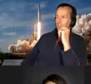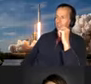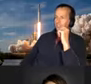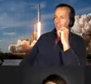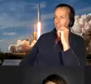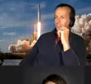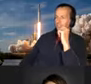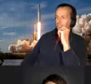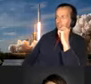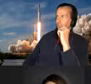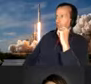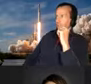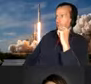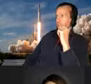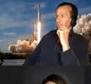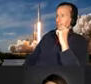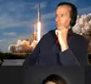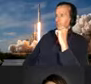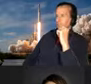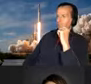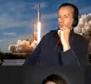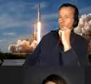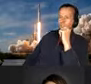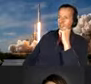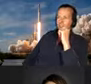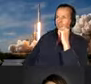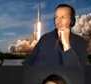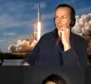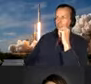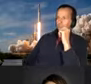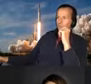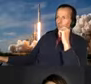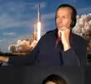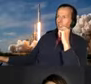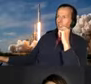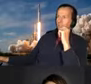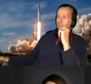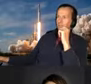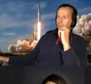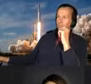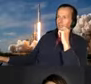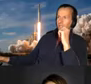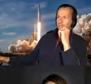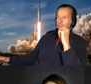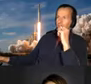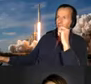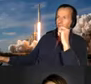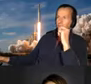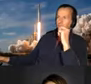of study, you need to define what it is that you look for. So there were four outcomes that they